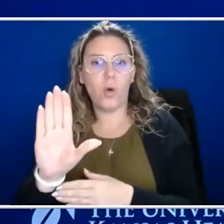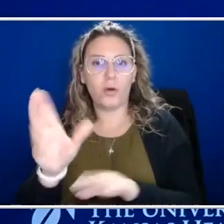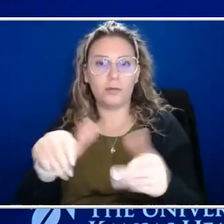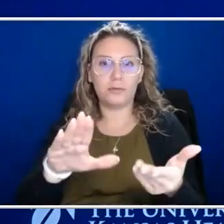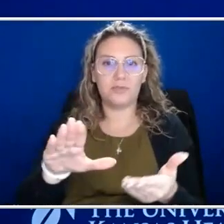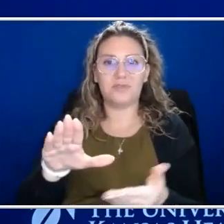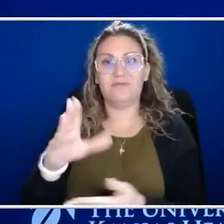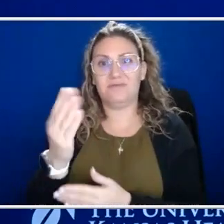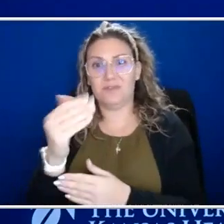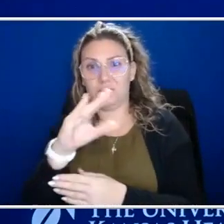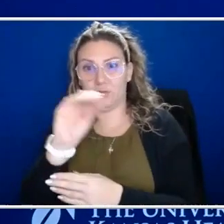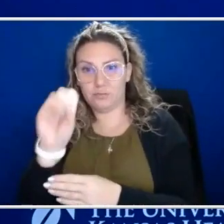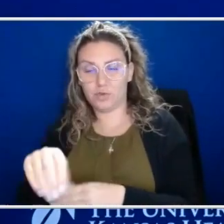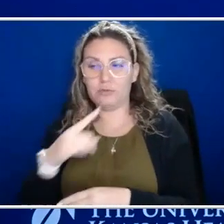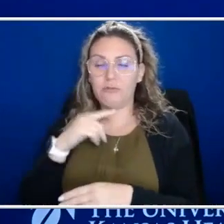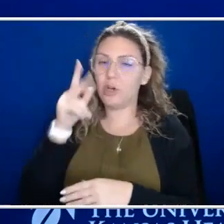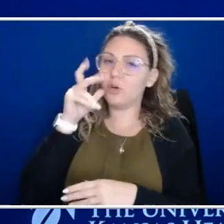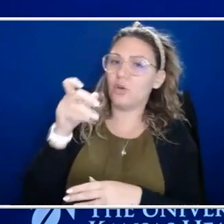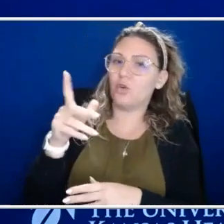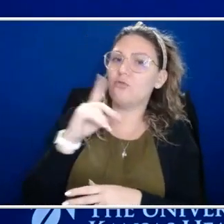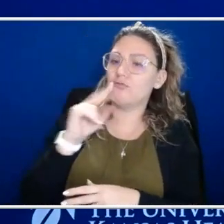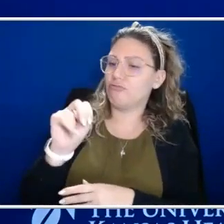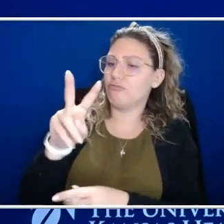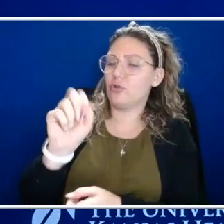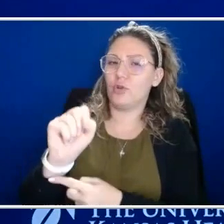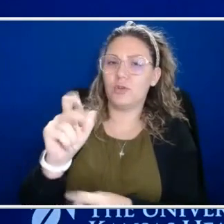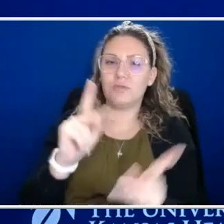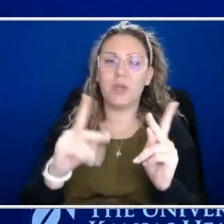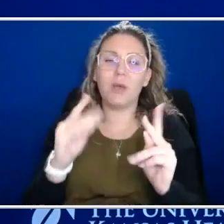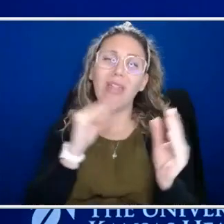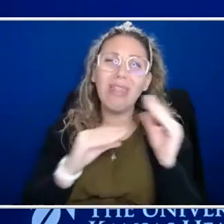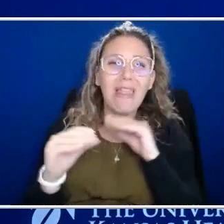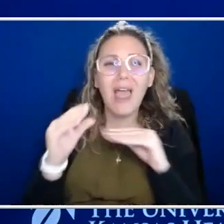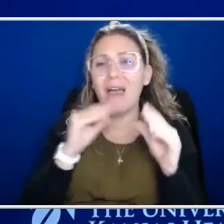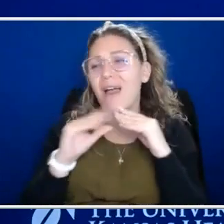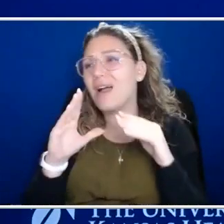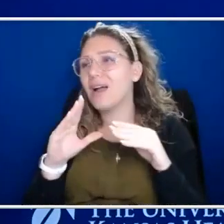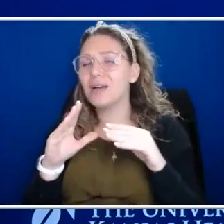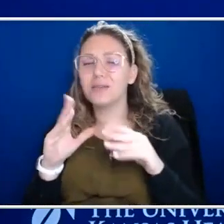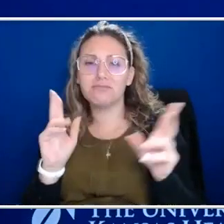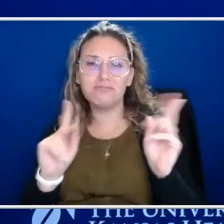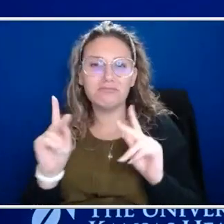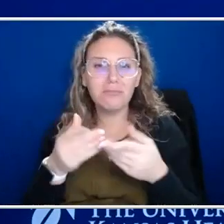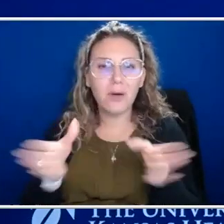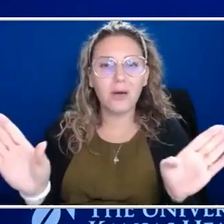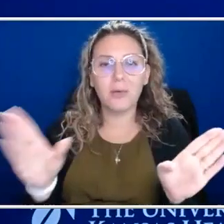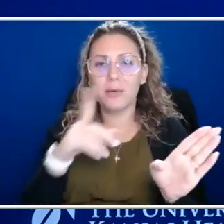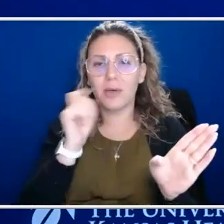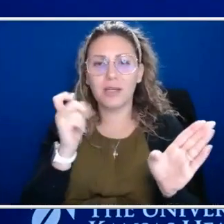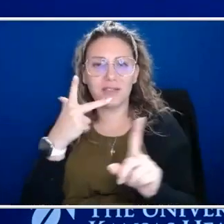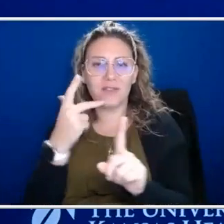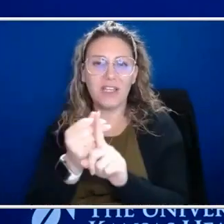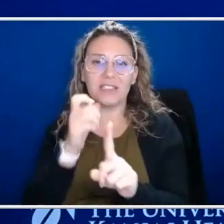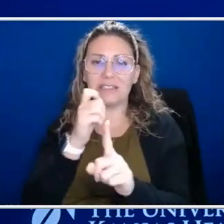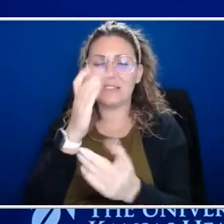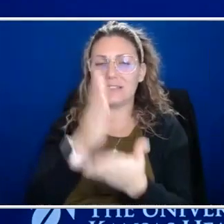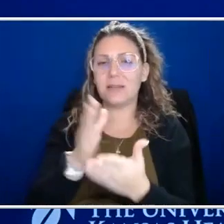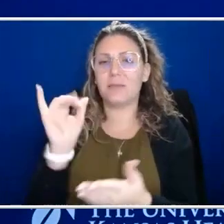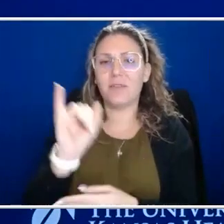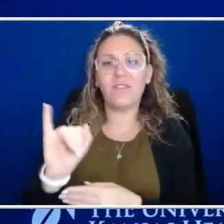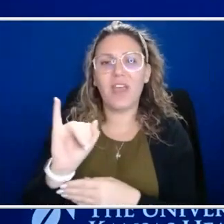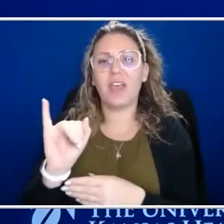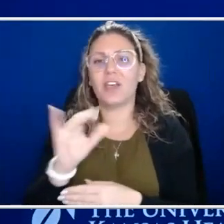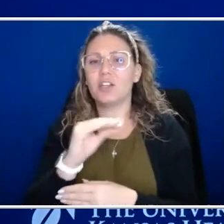saying that people were lying to the general public because the vaccines didn't stop infection, they didn't stop